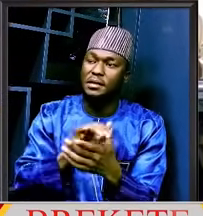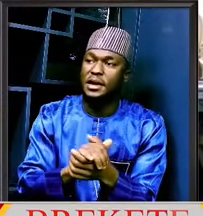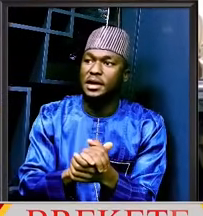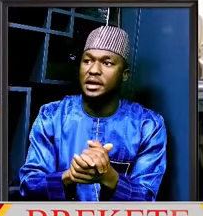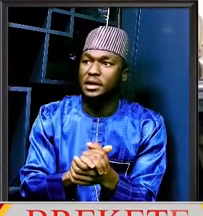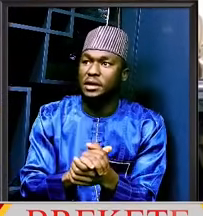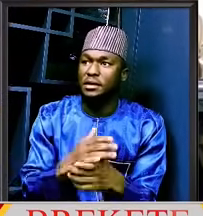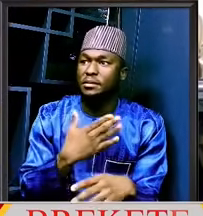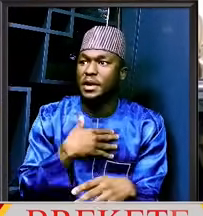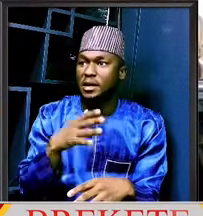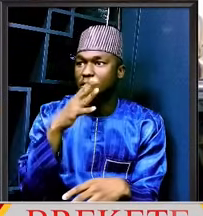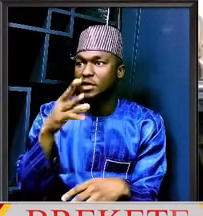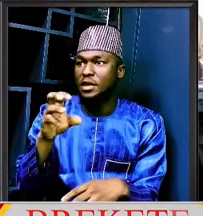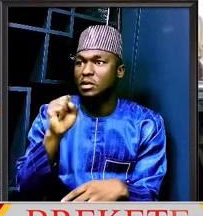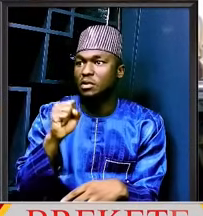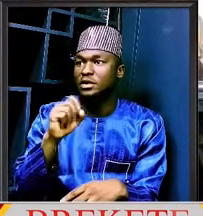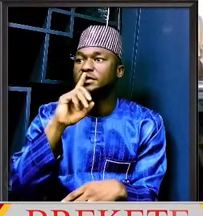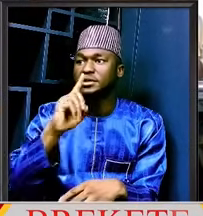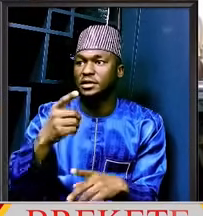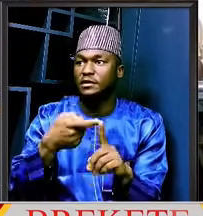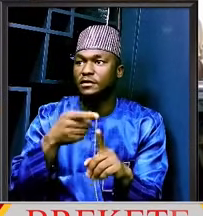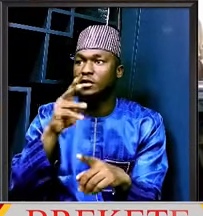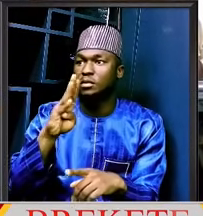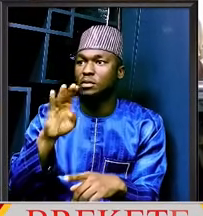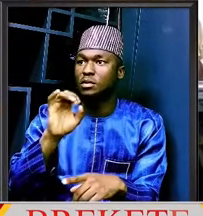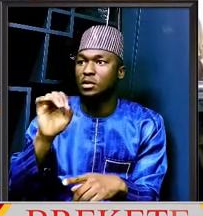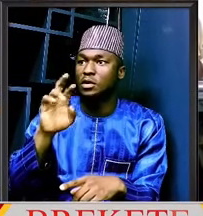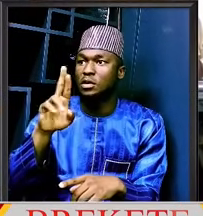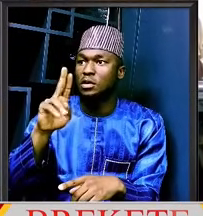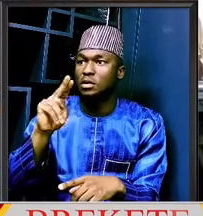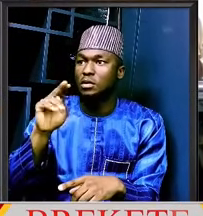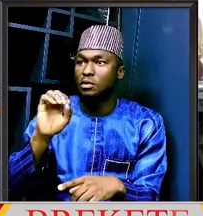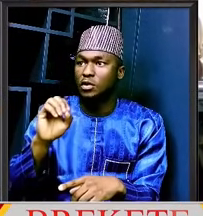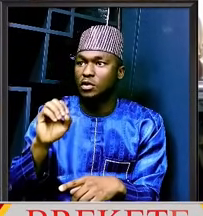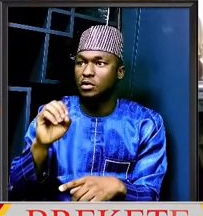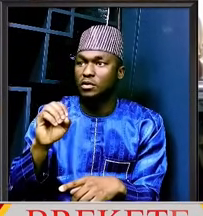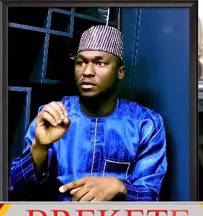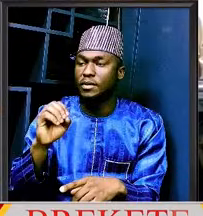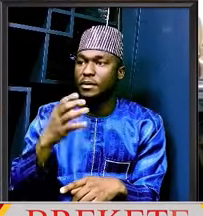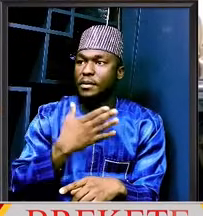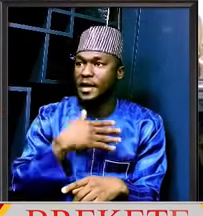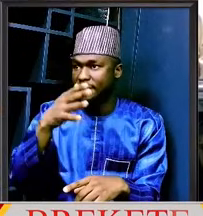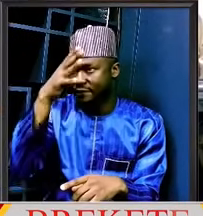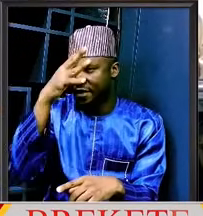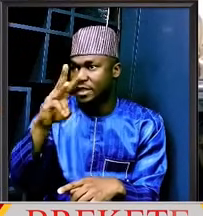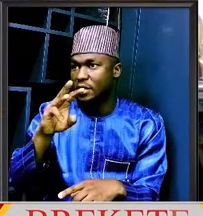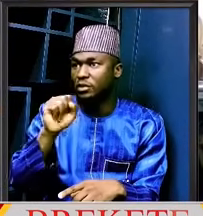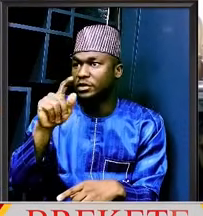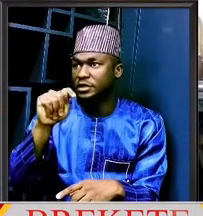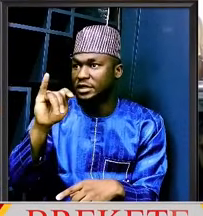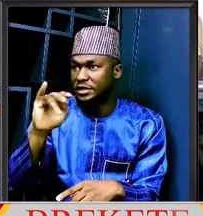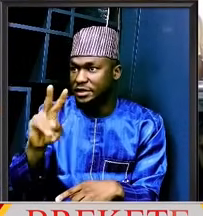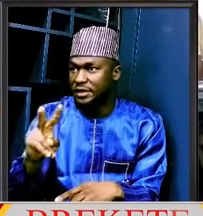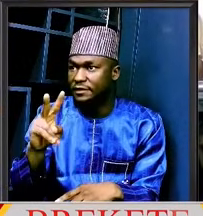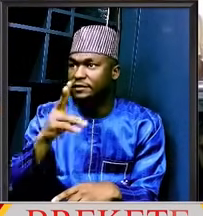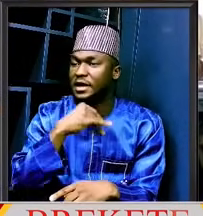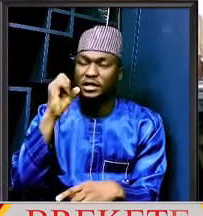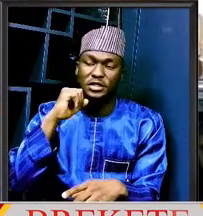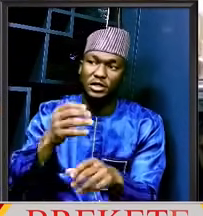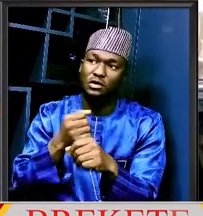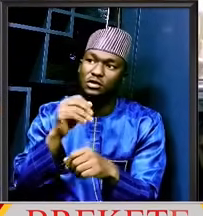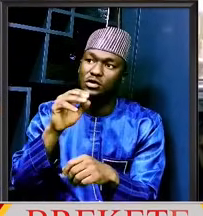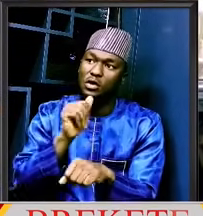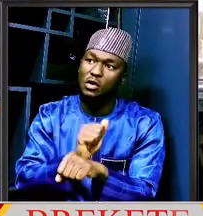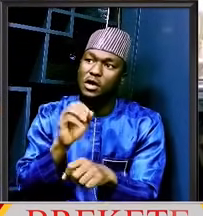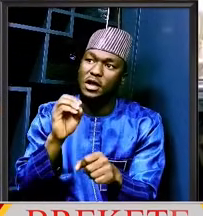man. My mother is originally from Borno State, okay, but she got married to my father, a thief man, and came. And then she got work in 1991,